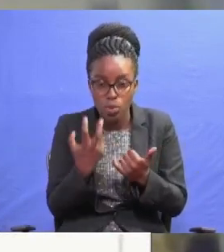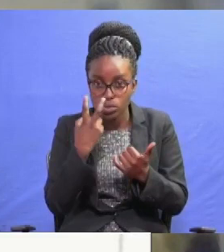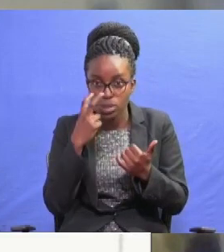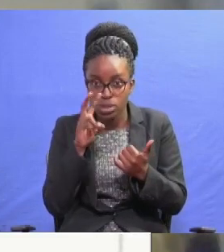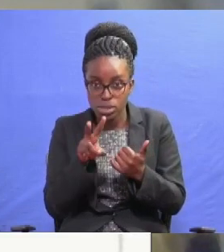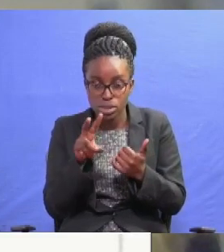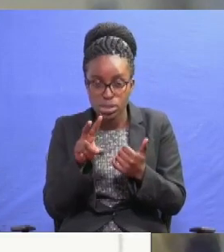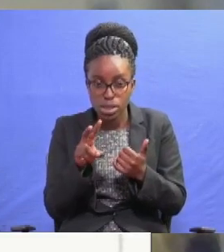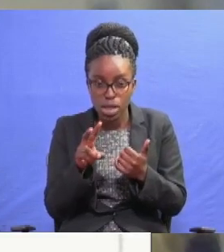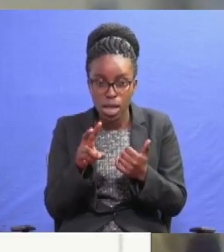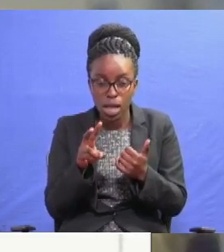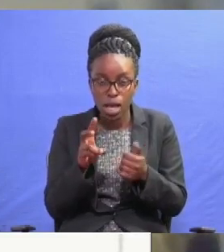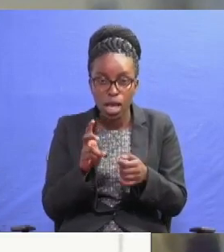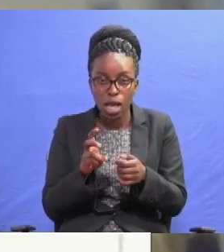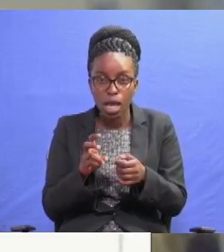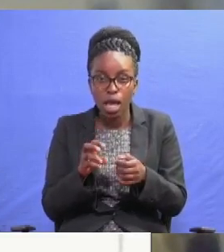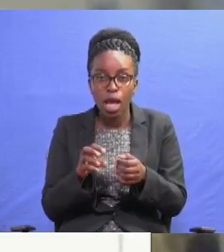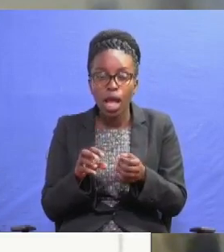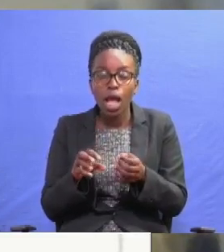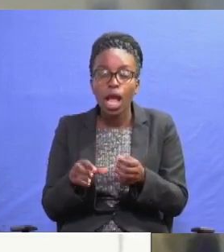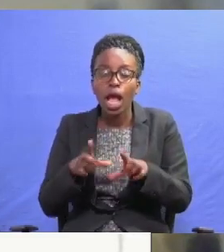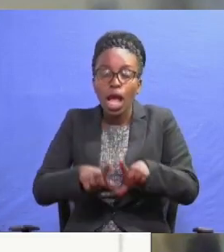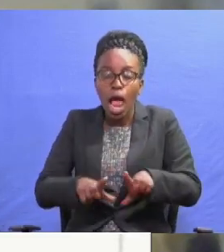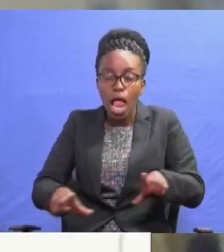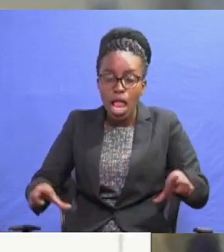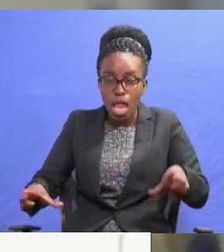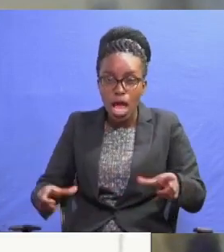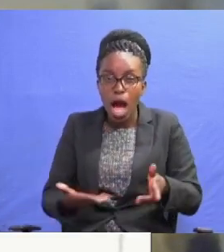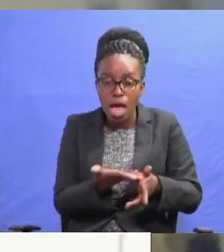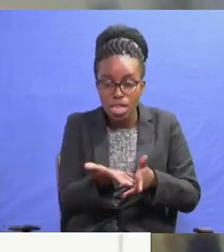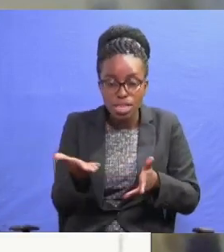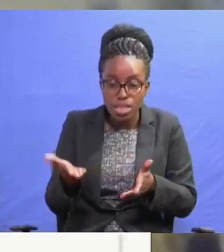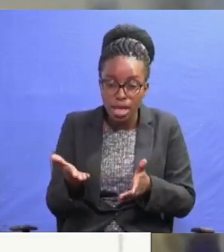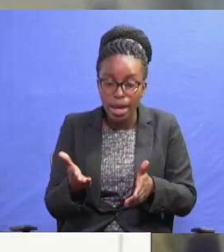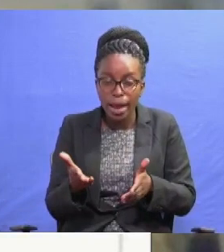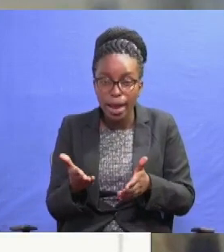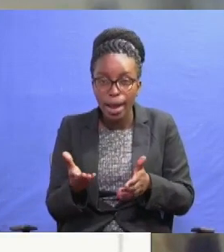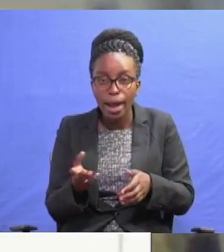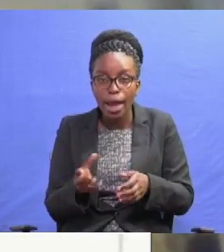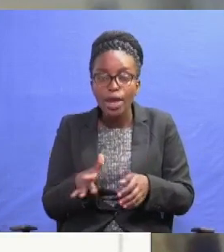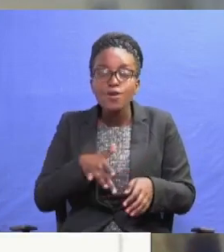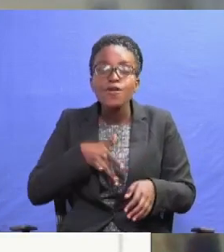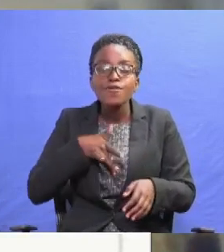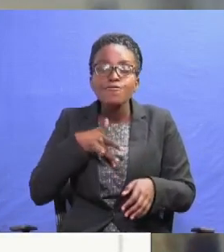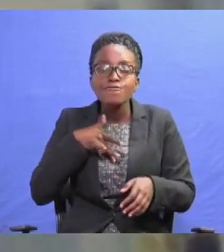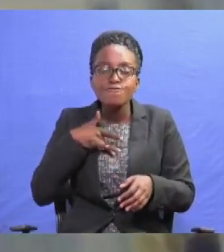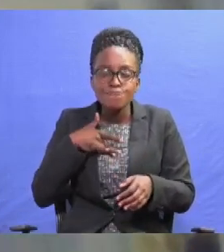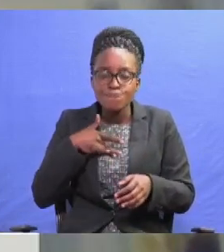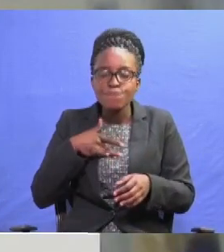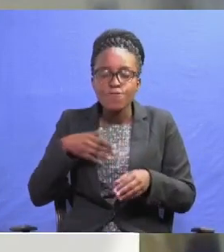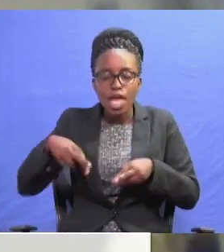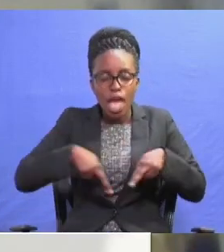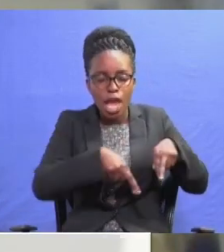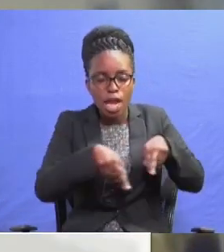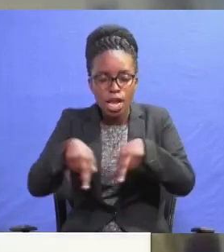excessive moisture on the land, or water on the land, which is basically flowing and filling the rivers and